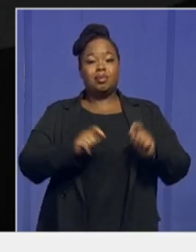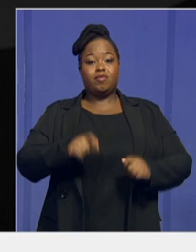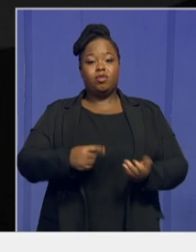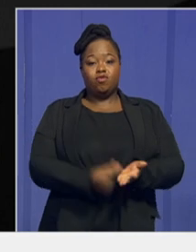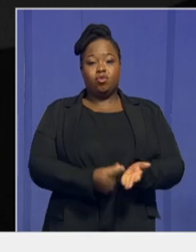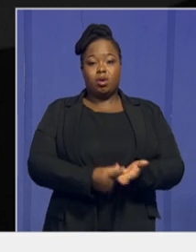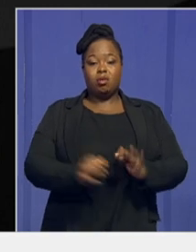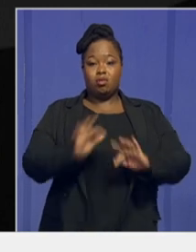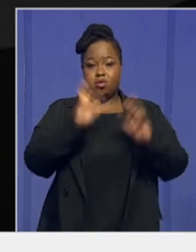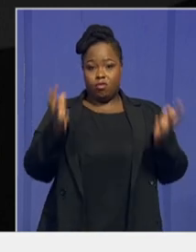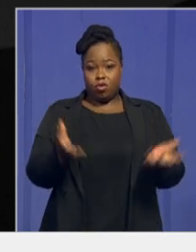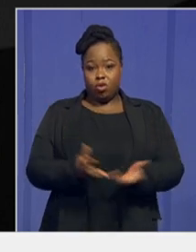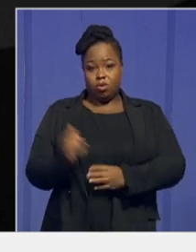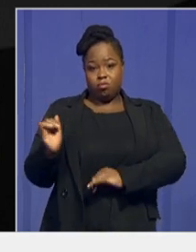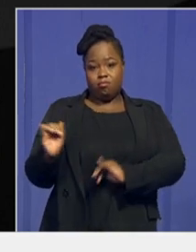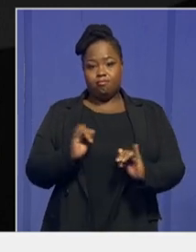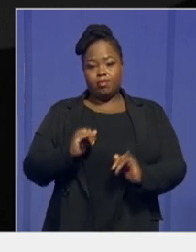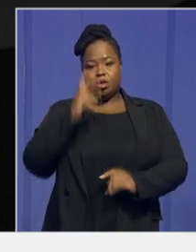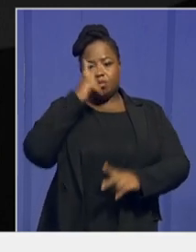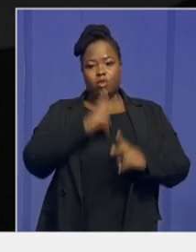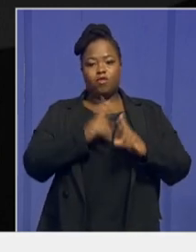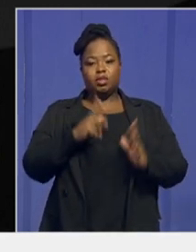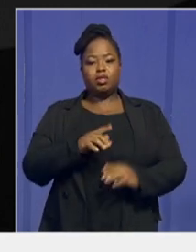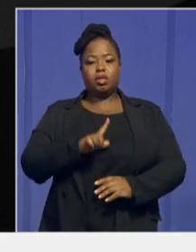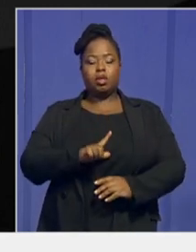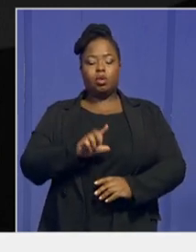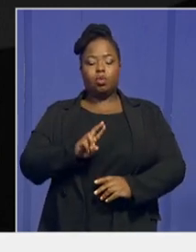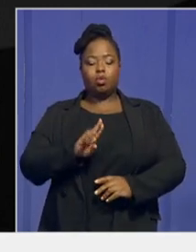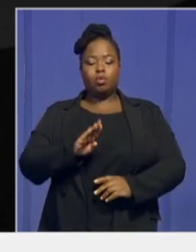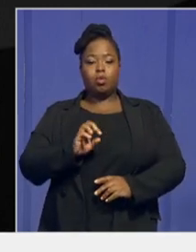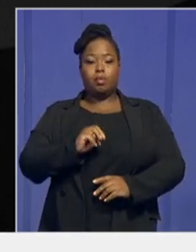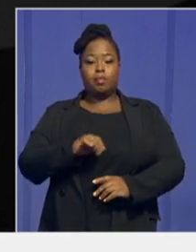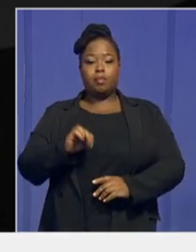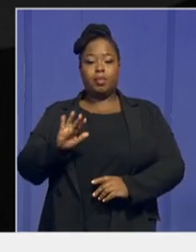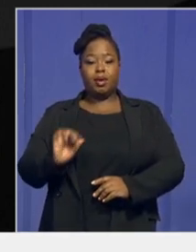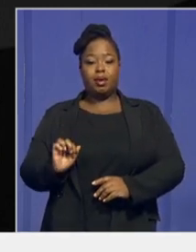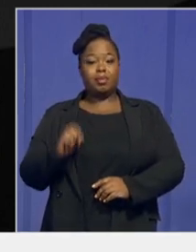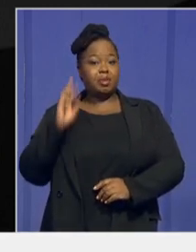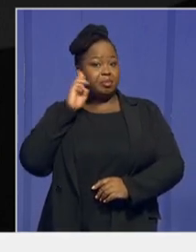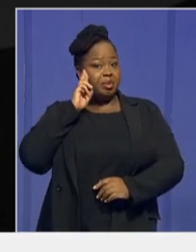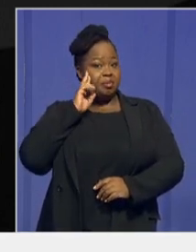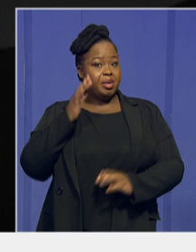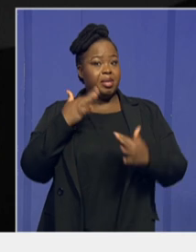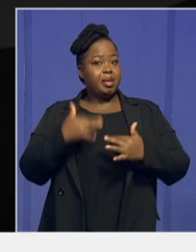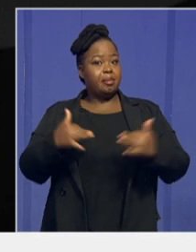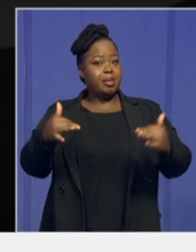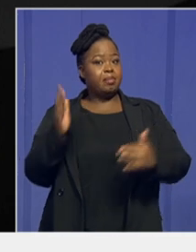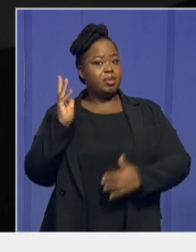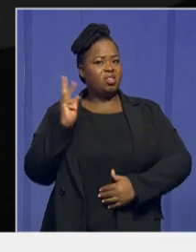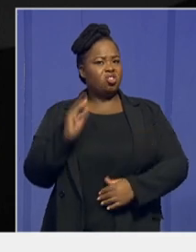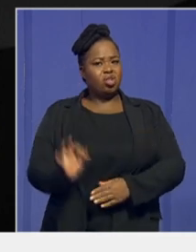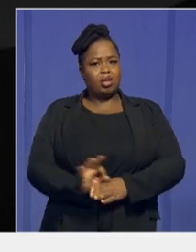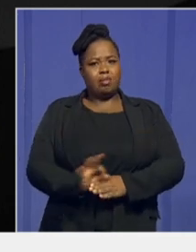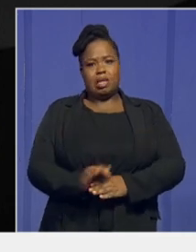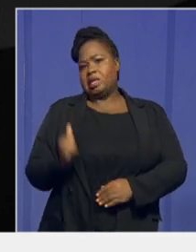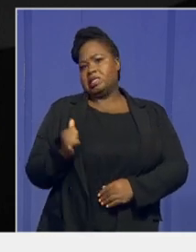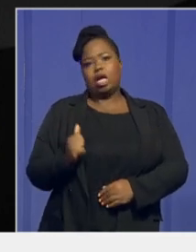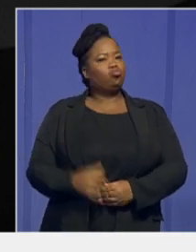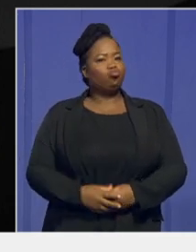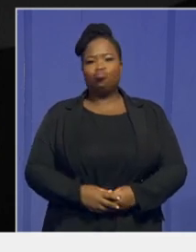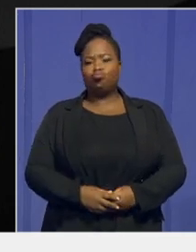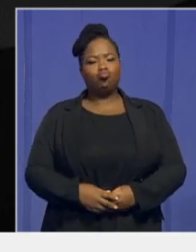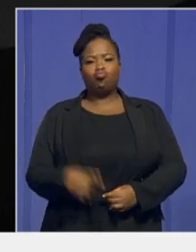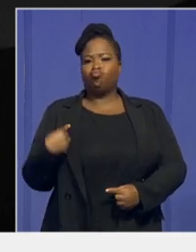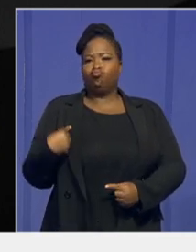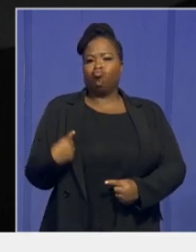have invited Professor Lumumba, and one must remember that the public lecture of the EFF was not planned yesterday. It's been in the pipeline since